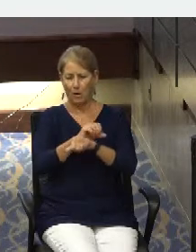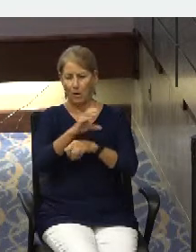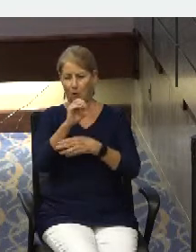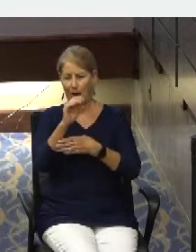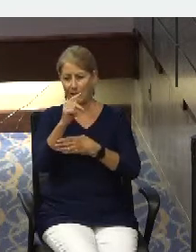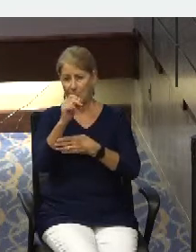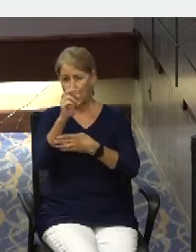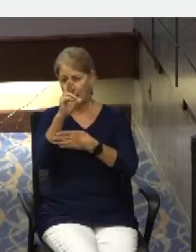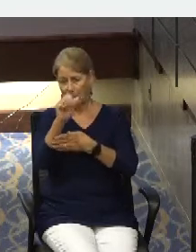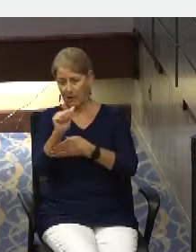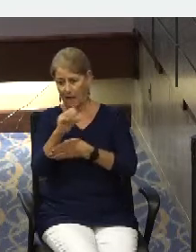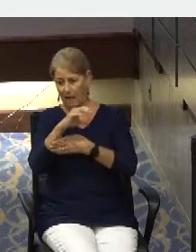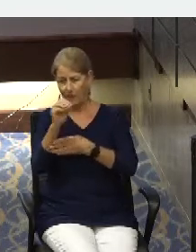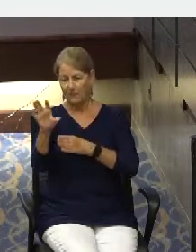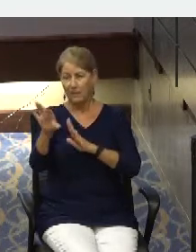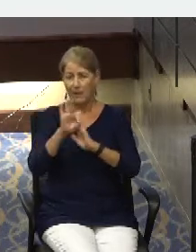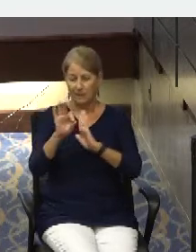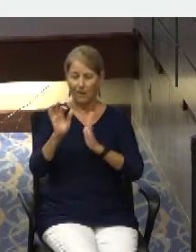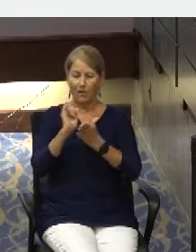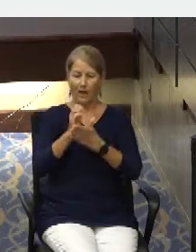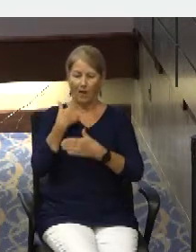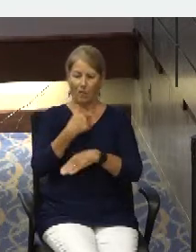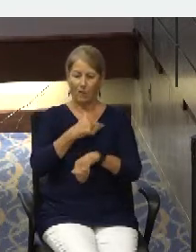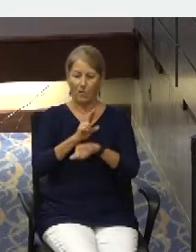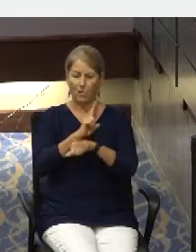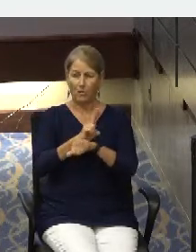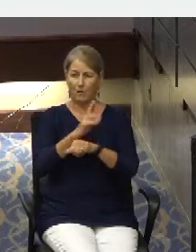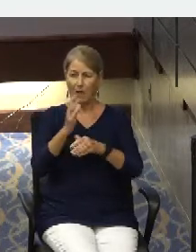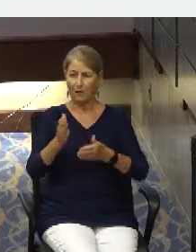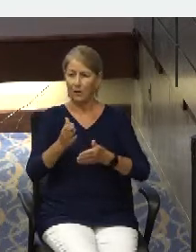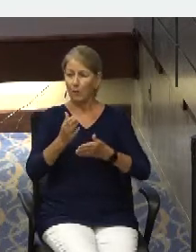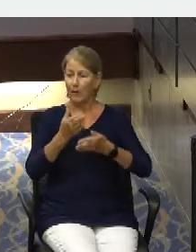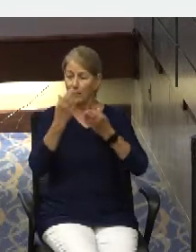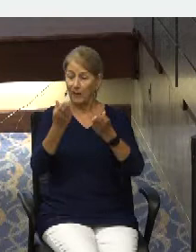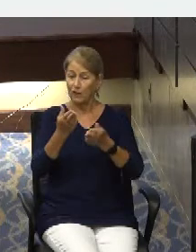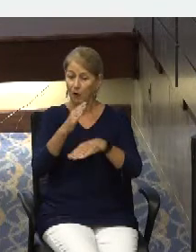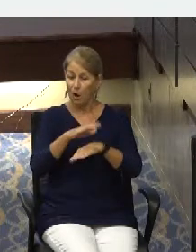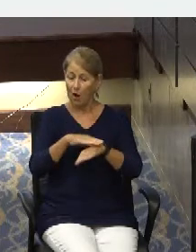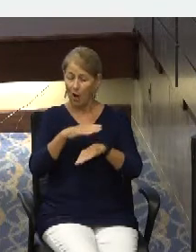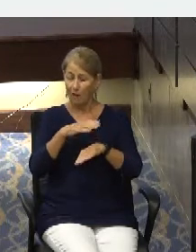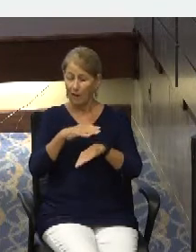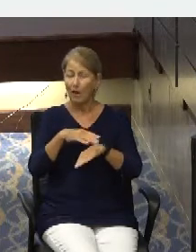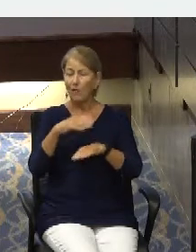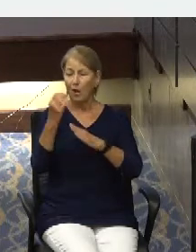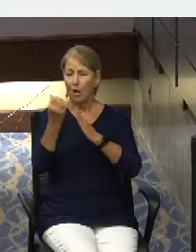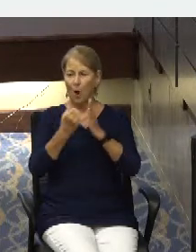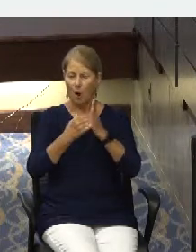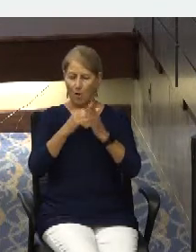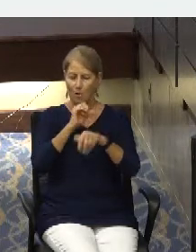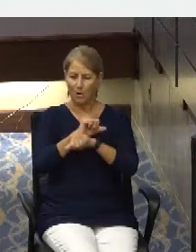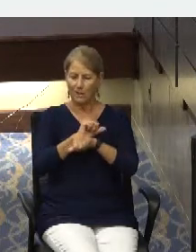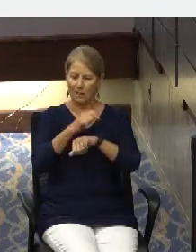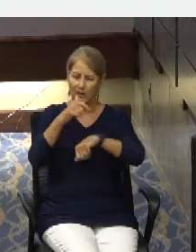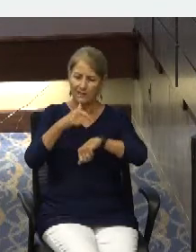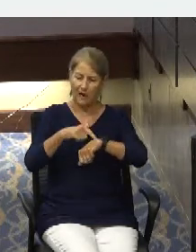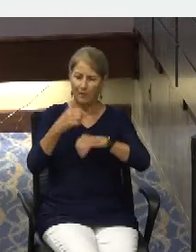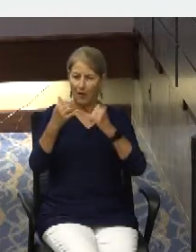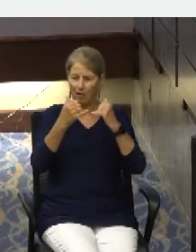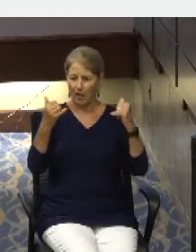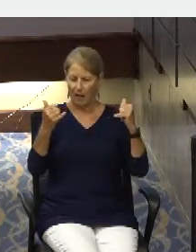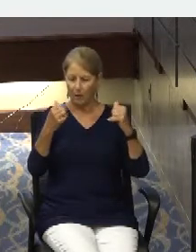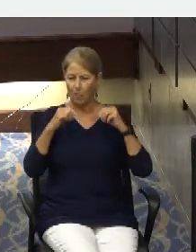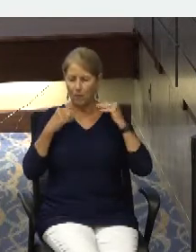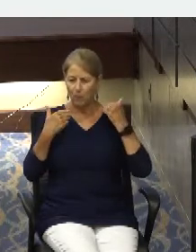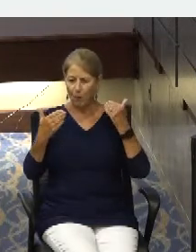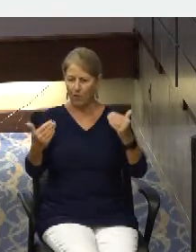Then I'll provide some information on the recommended artworks, and finally, I'll review the project timeline going forward.